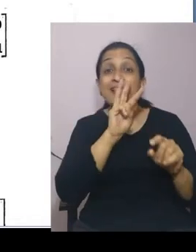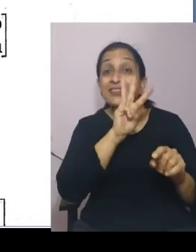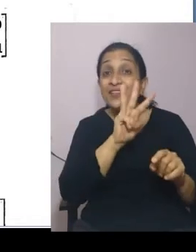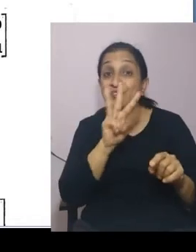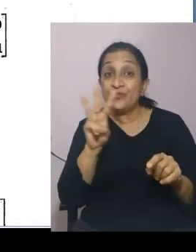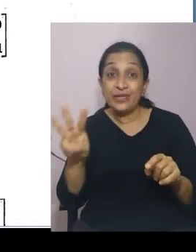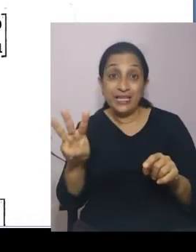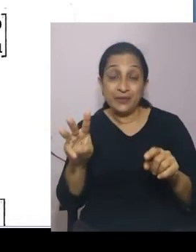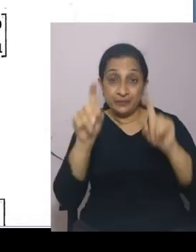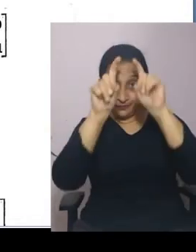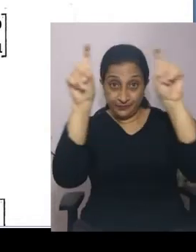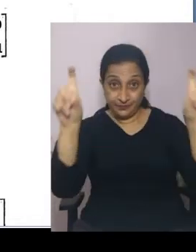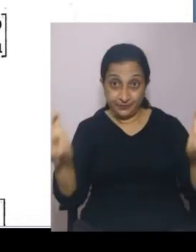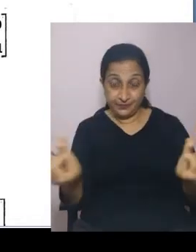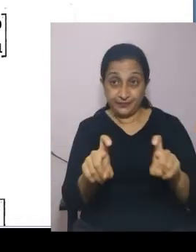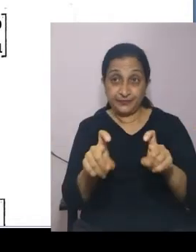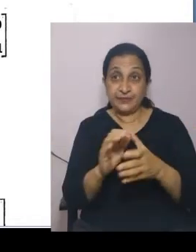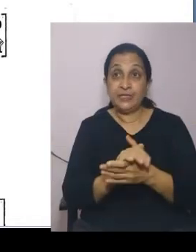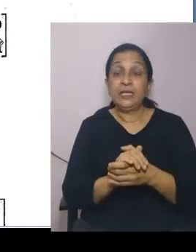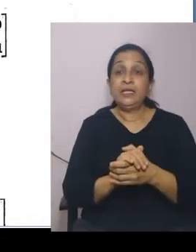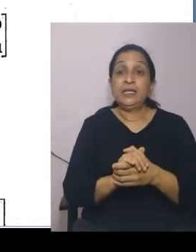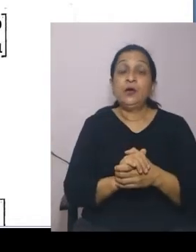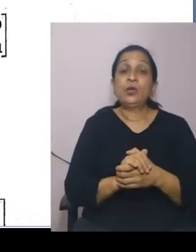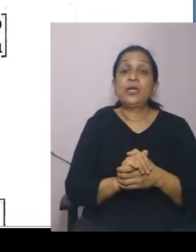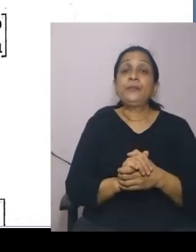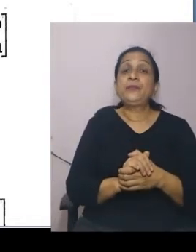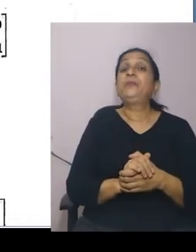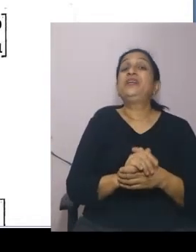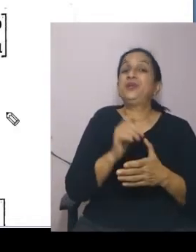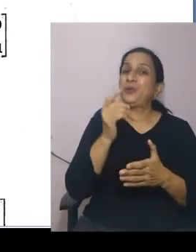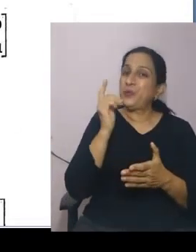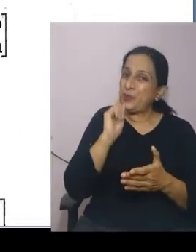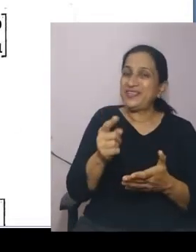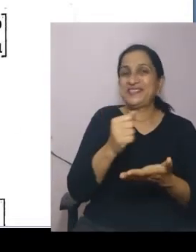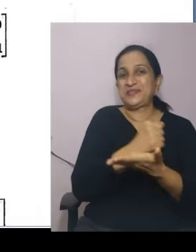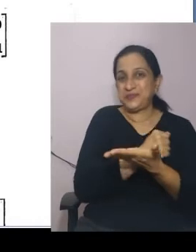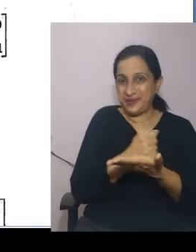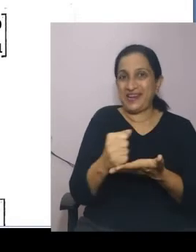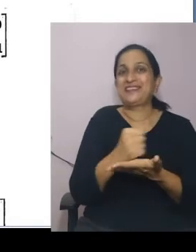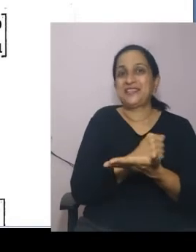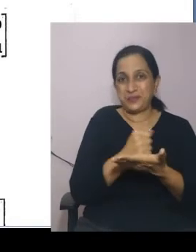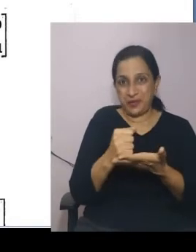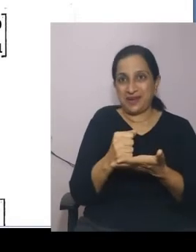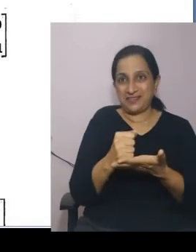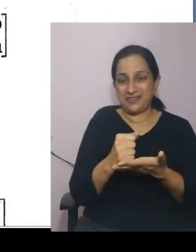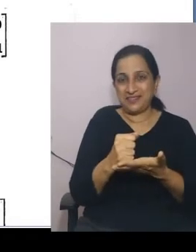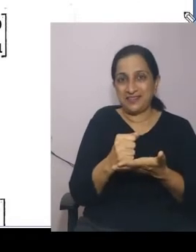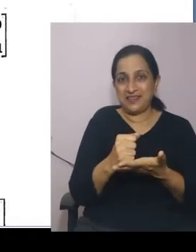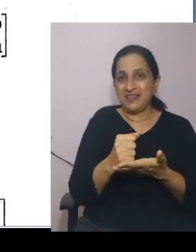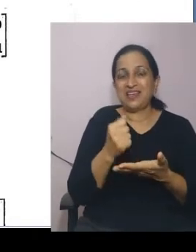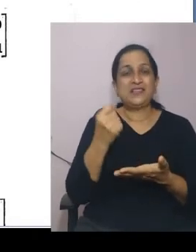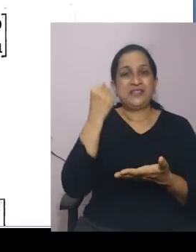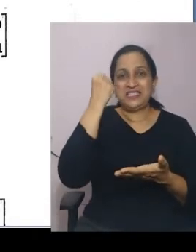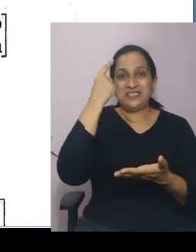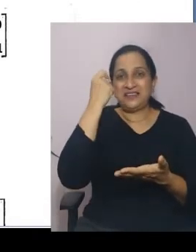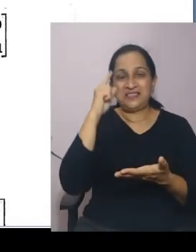these values. Okay, you try all this for yourselves once, otherwise you will not get the